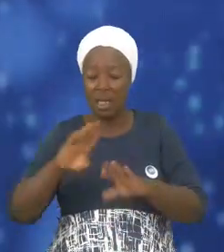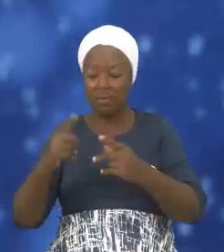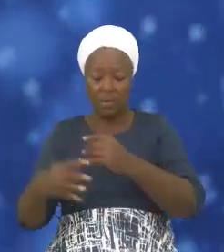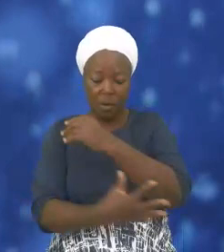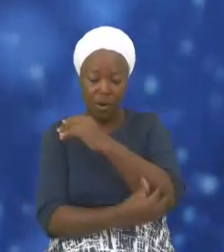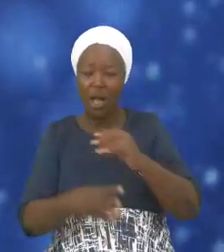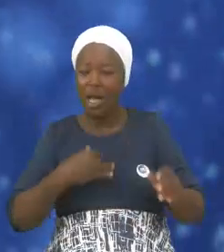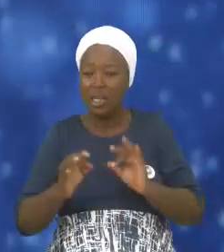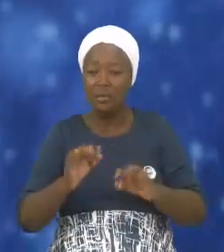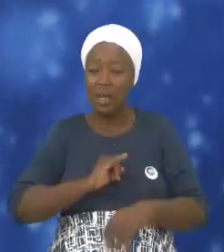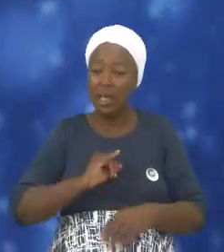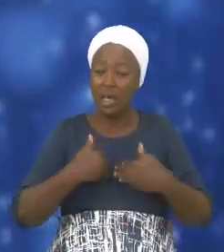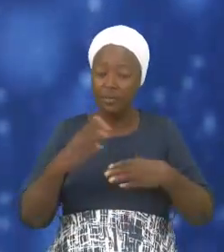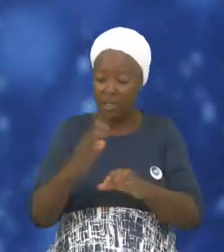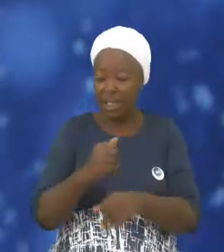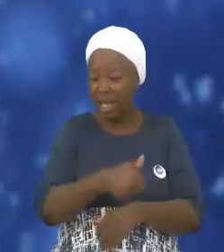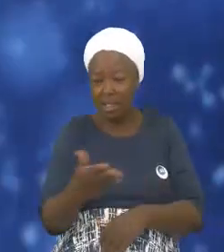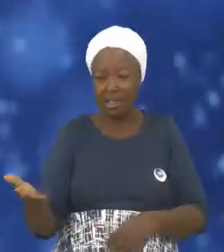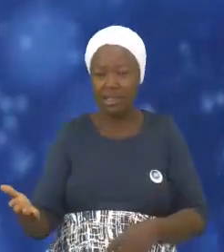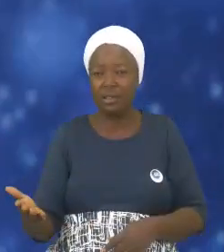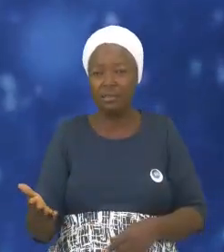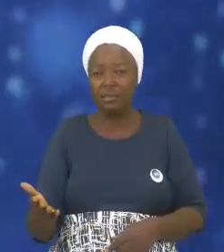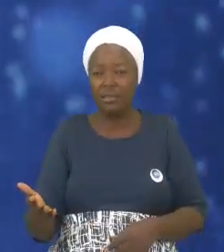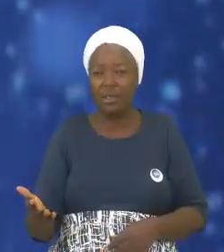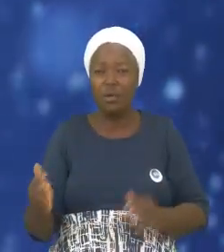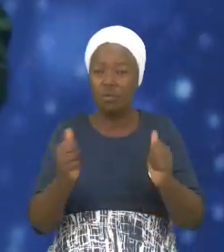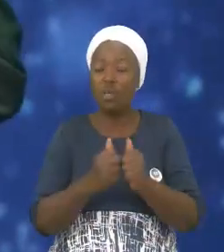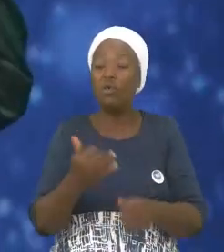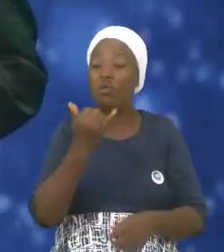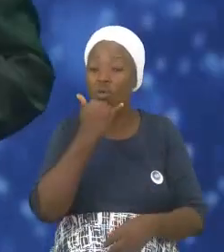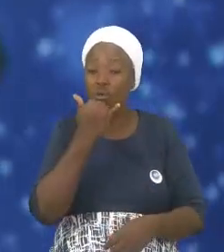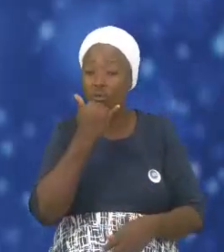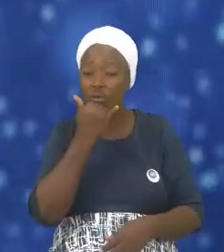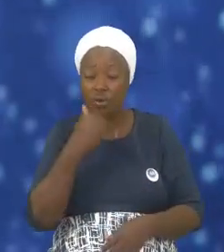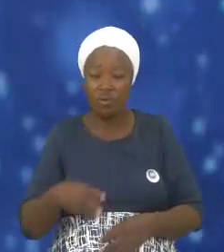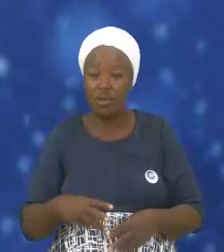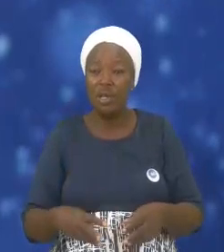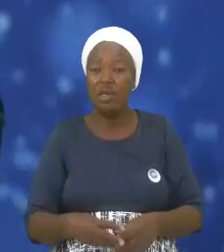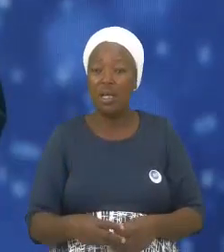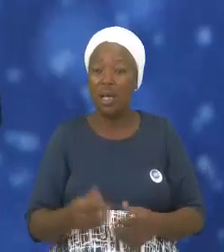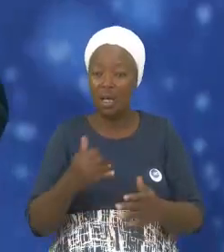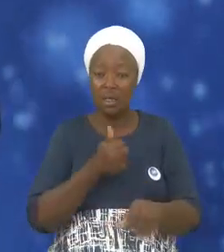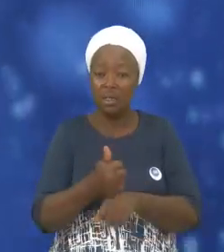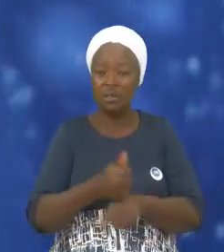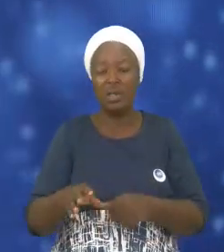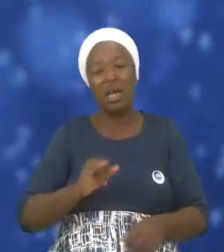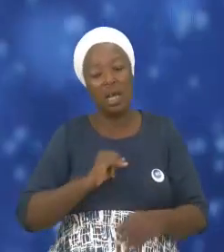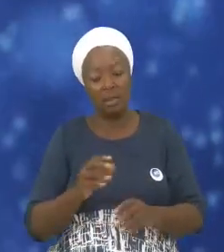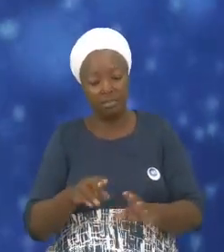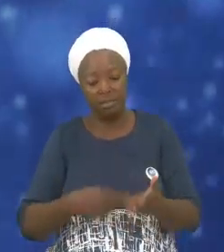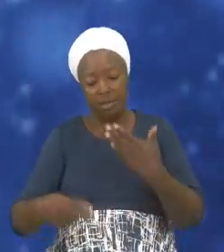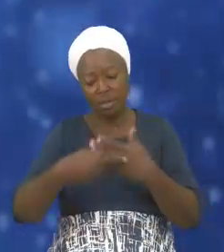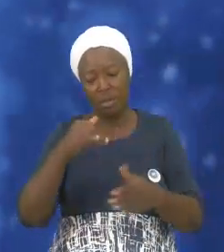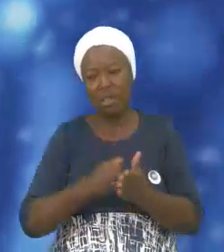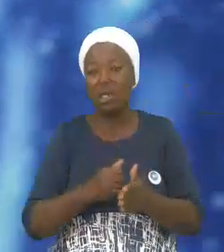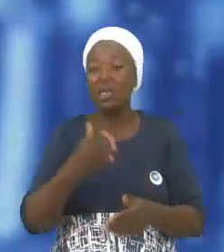have taken anything with wrong accusation, I restore it fourfold. There is a price to